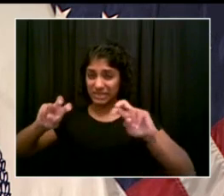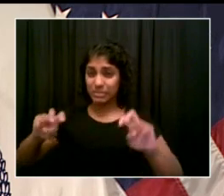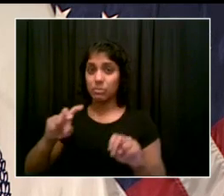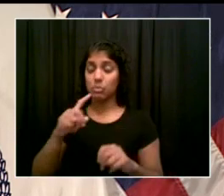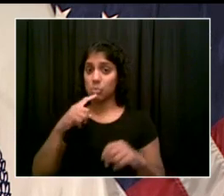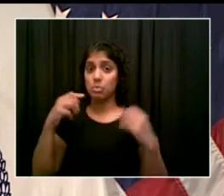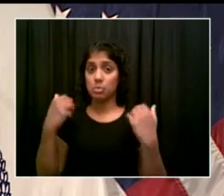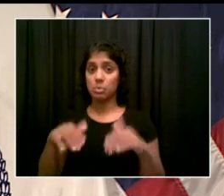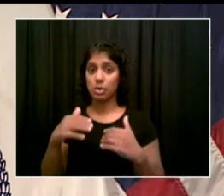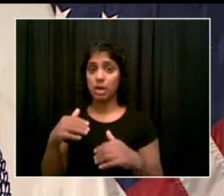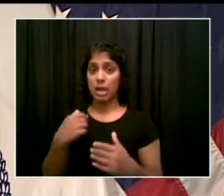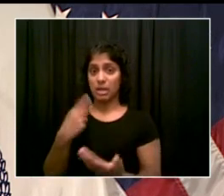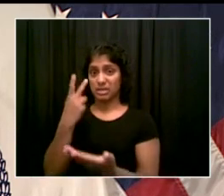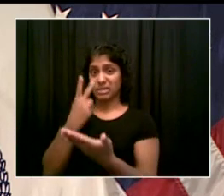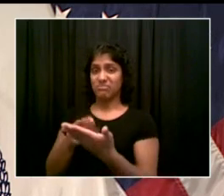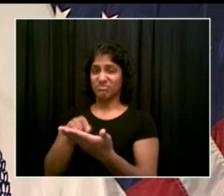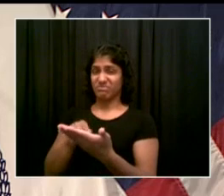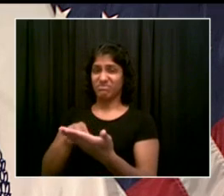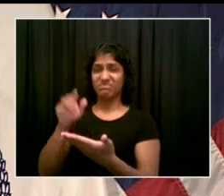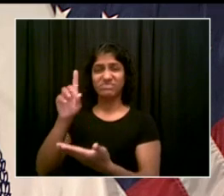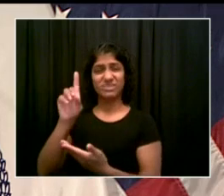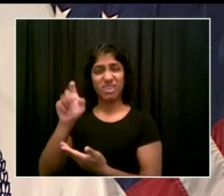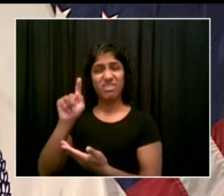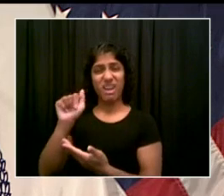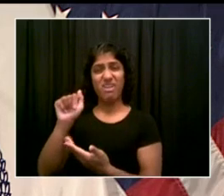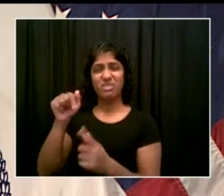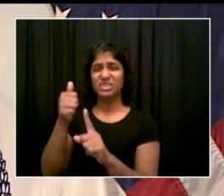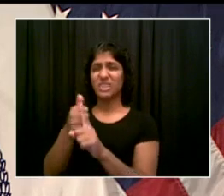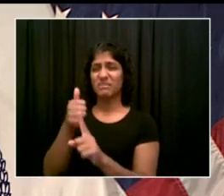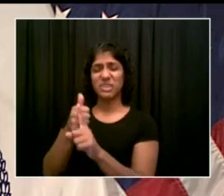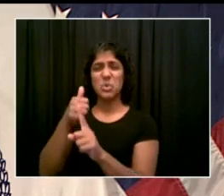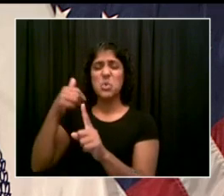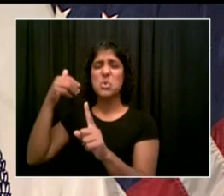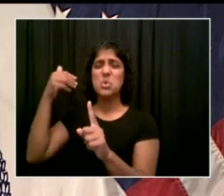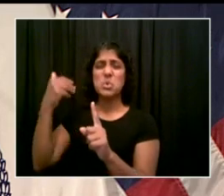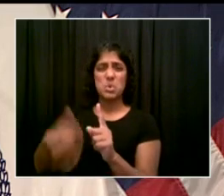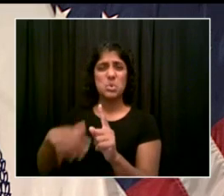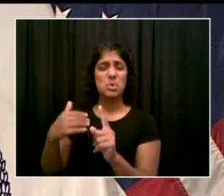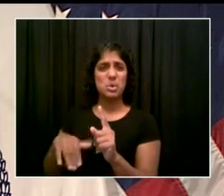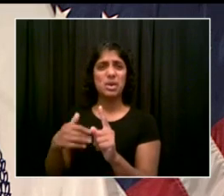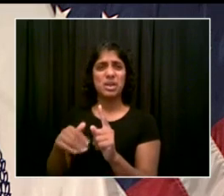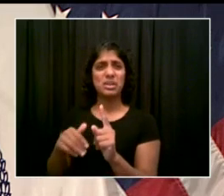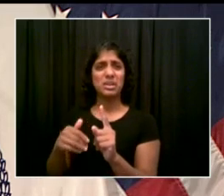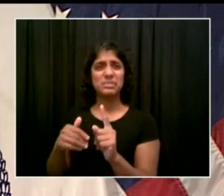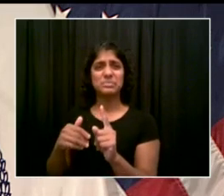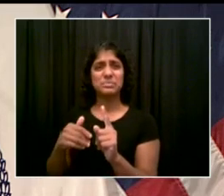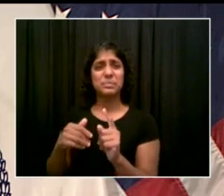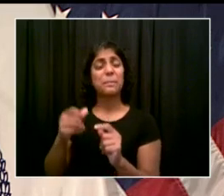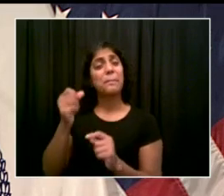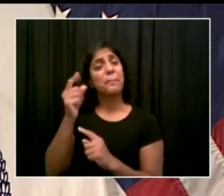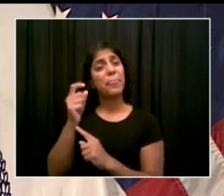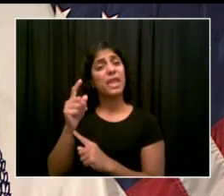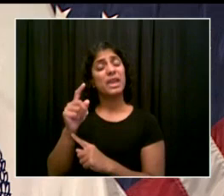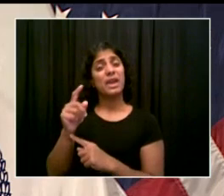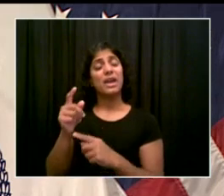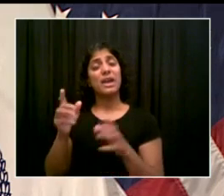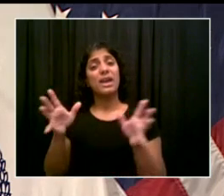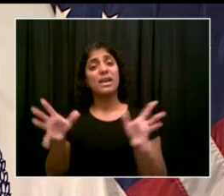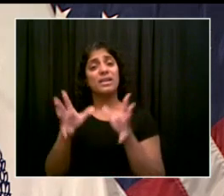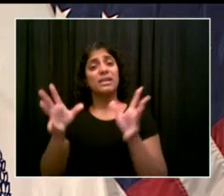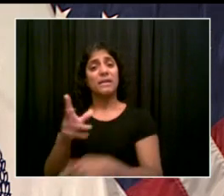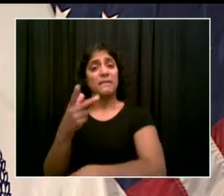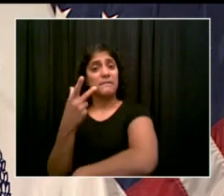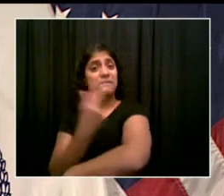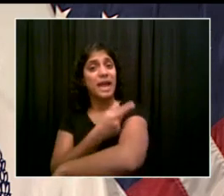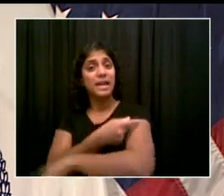vaccination. And that is what is keeping the wolf at bay here. But the